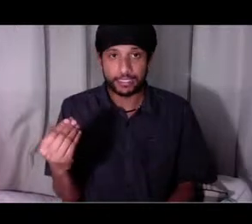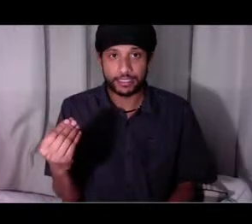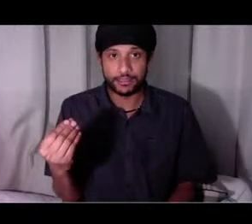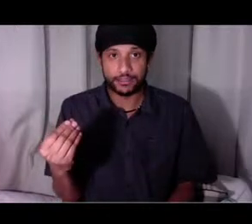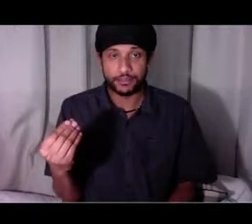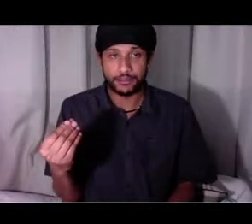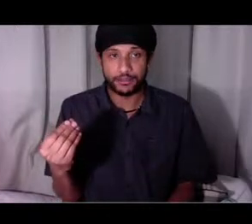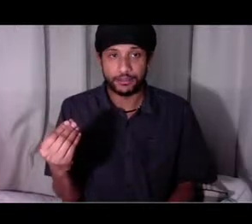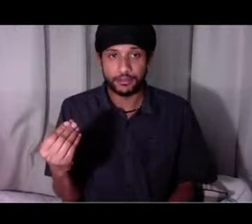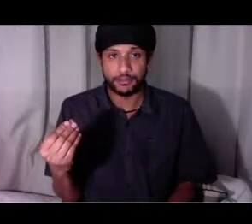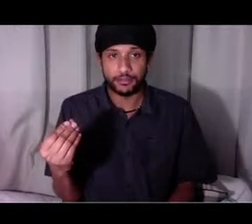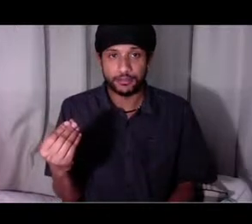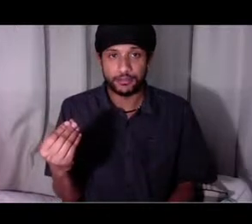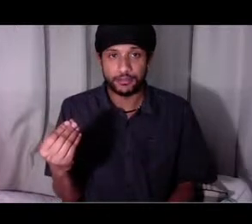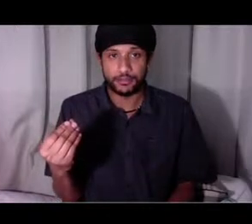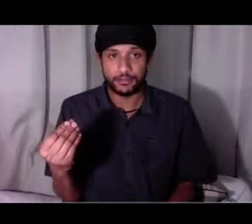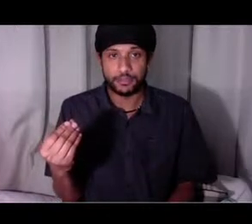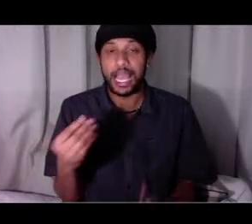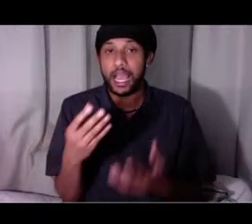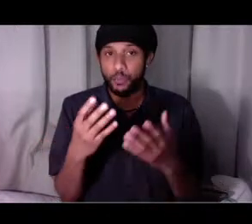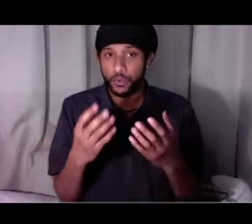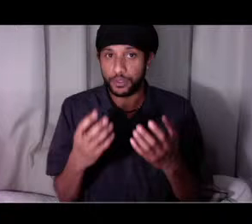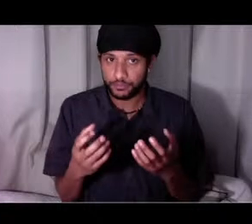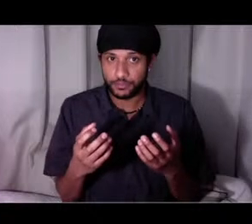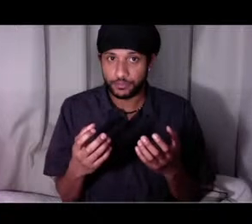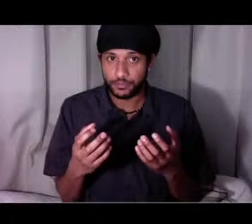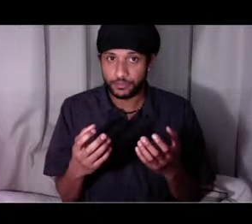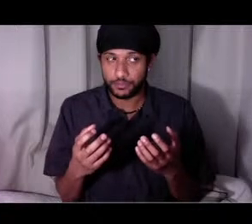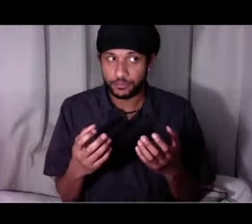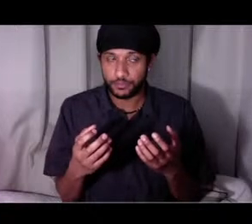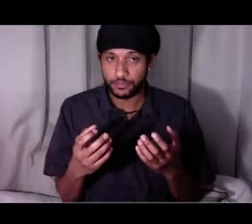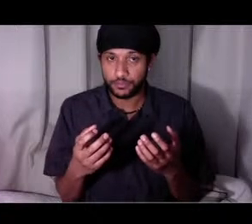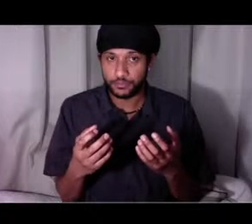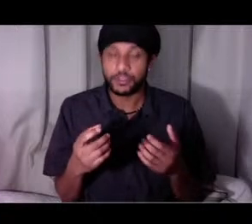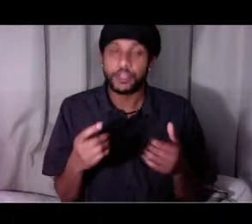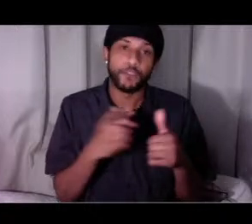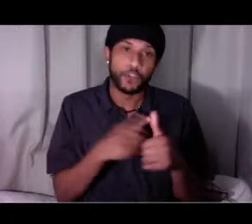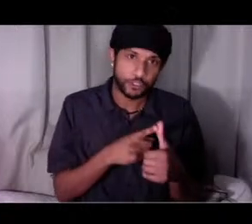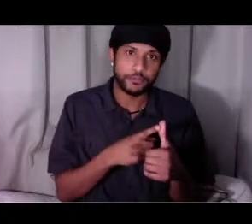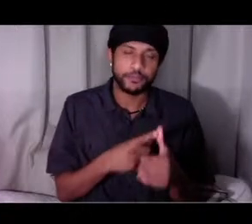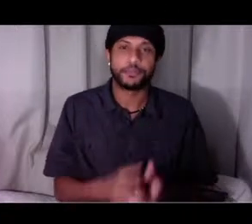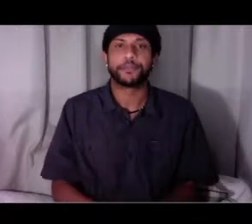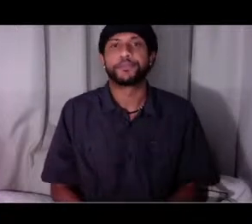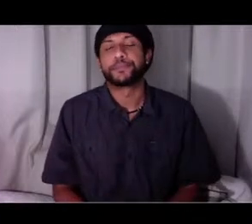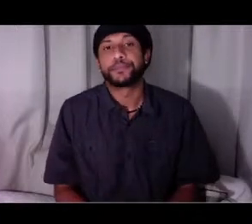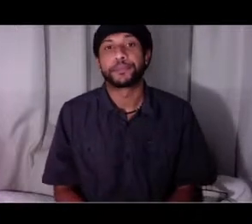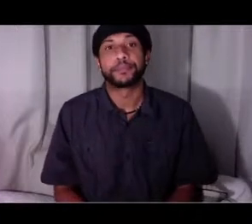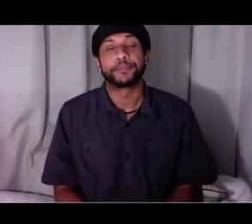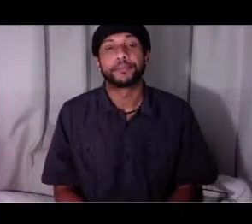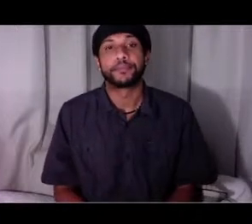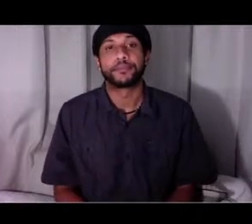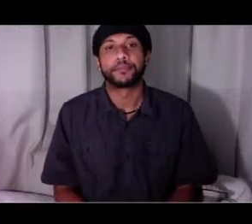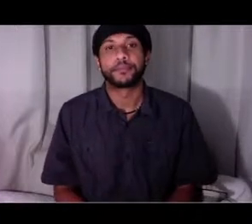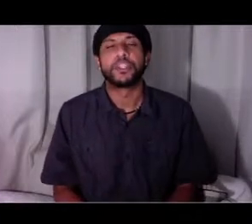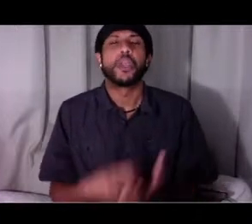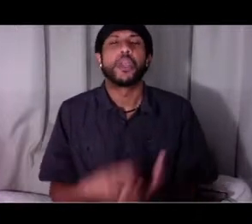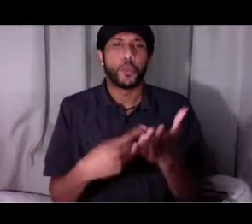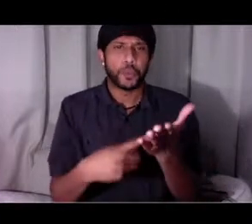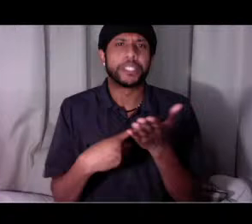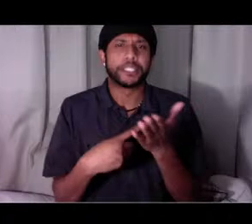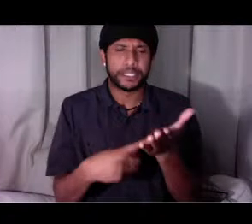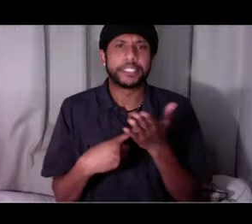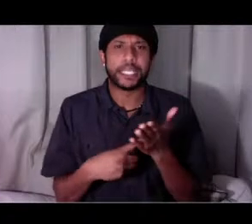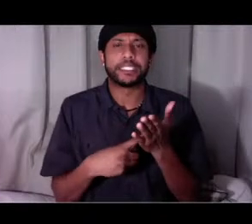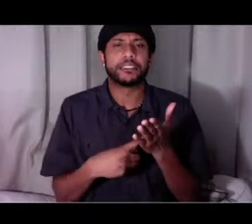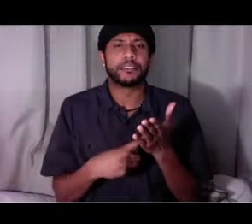may uh I would like to um first of all I'll make well we we'll incorporate this into a motion so we can